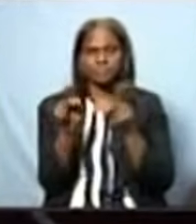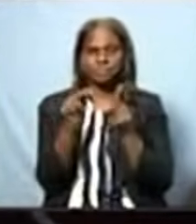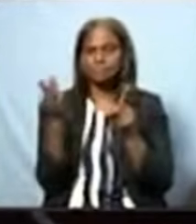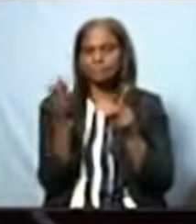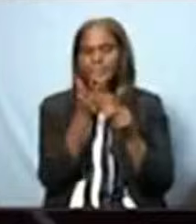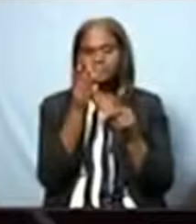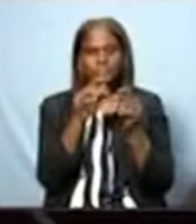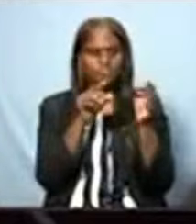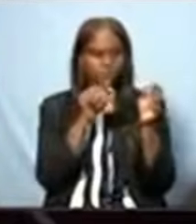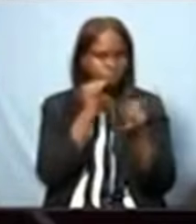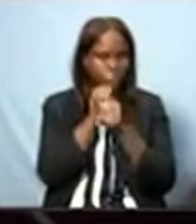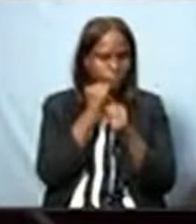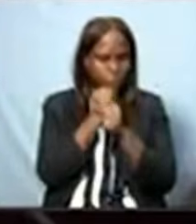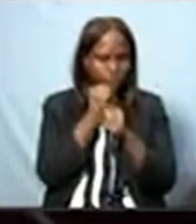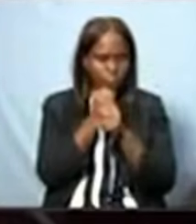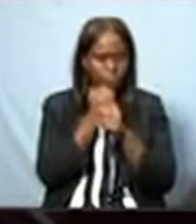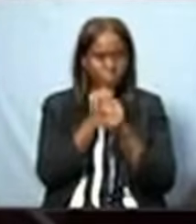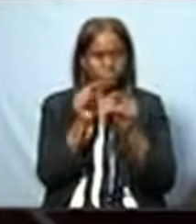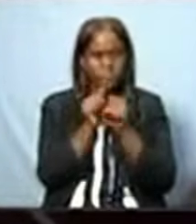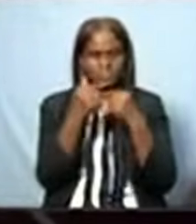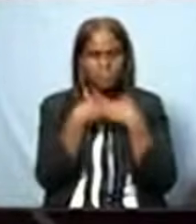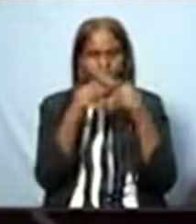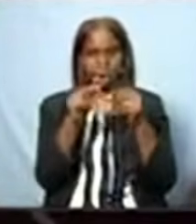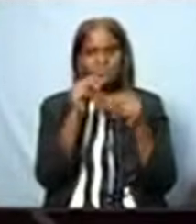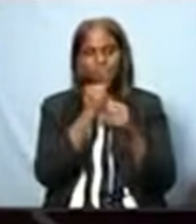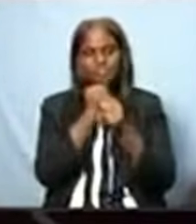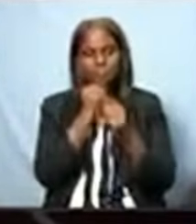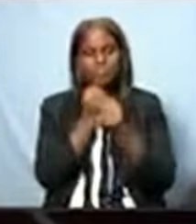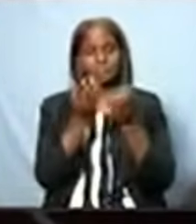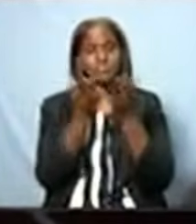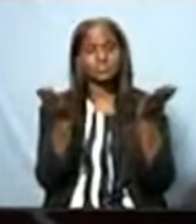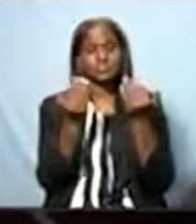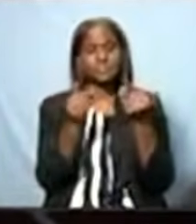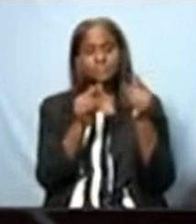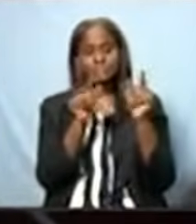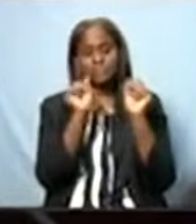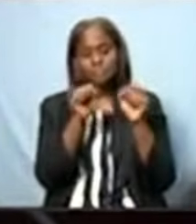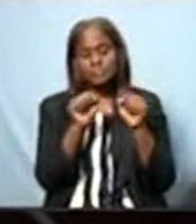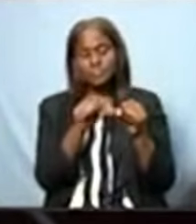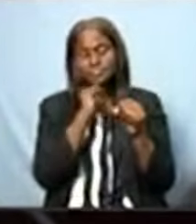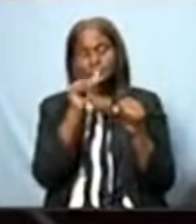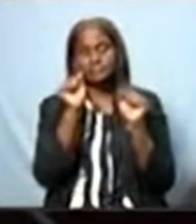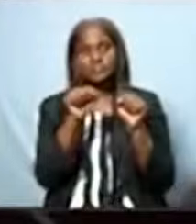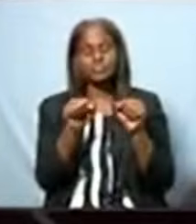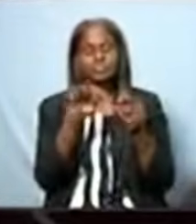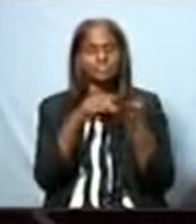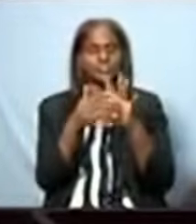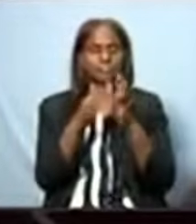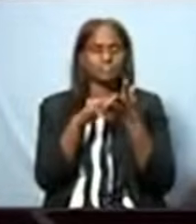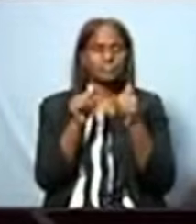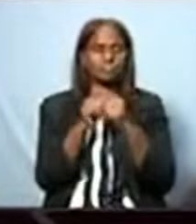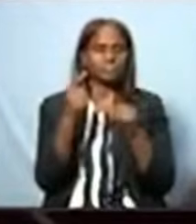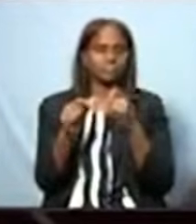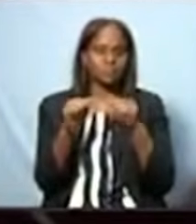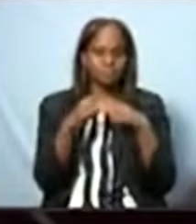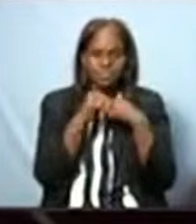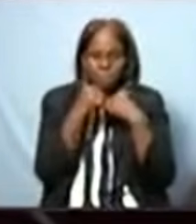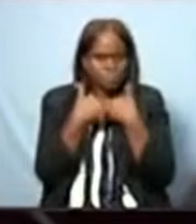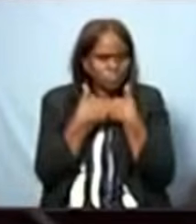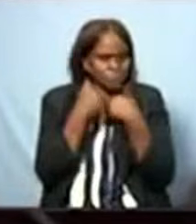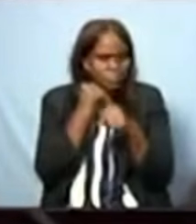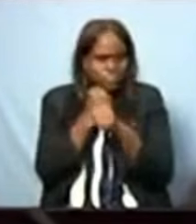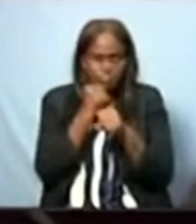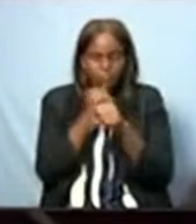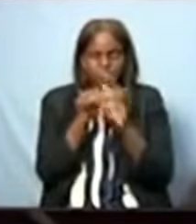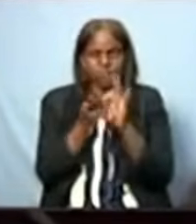the registration function, and there is no framework to where the incapability associated with disability. We don't have a framework in